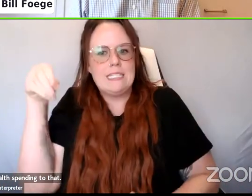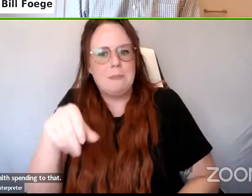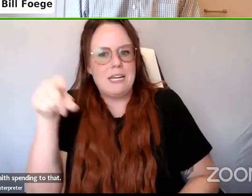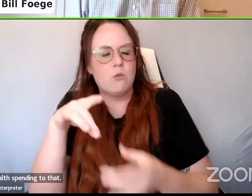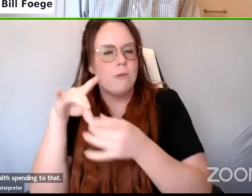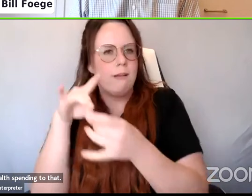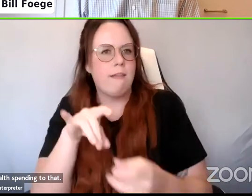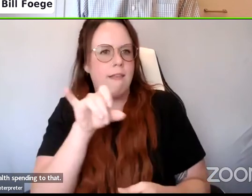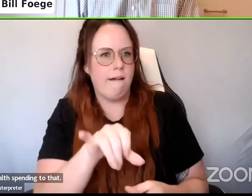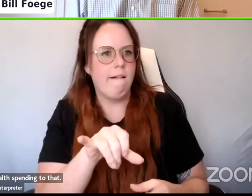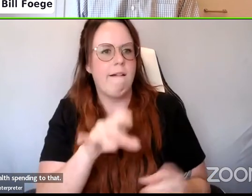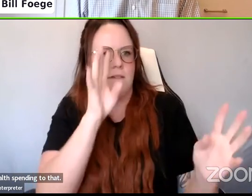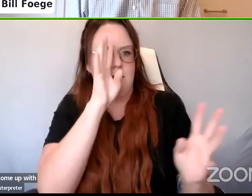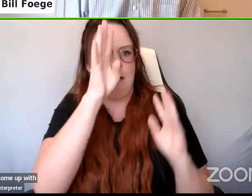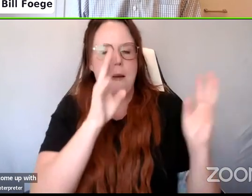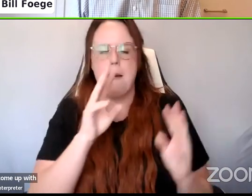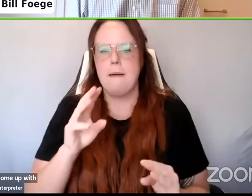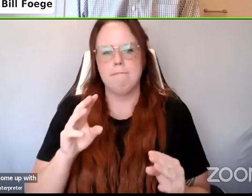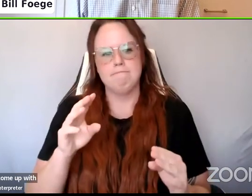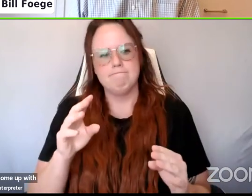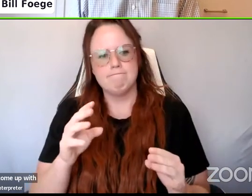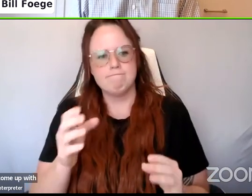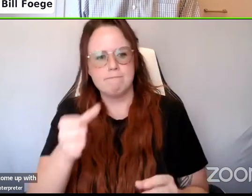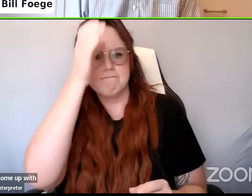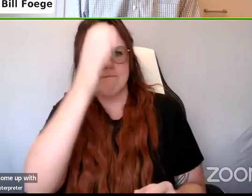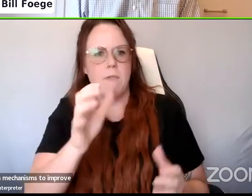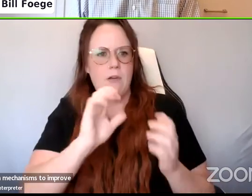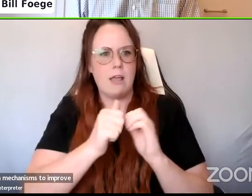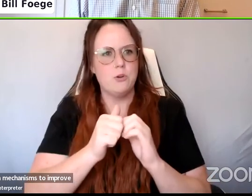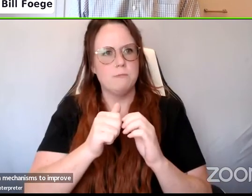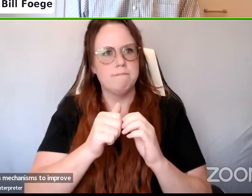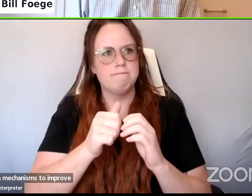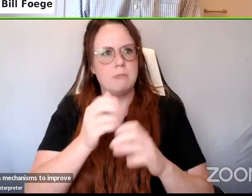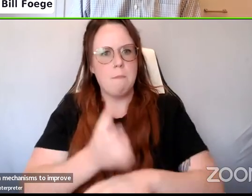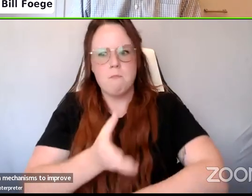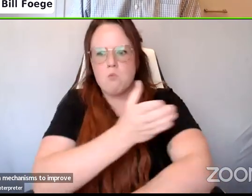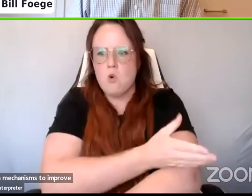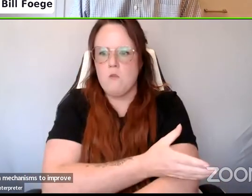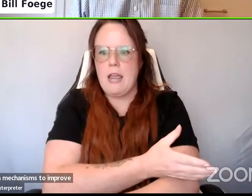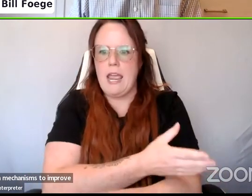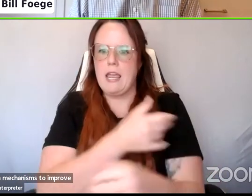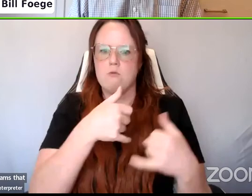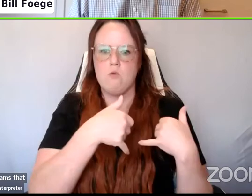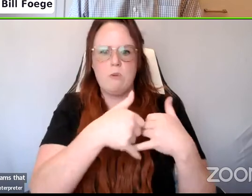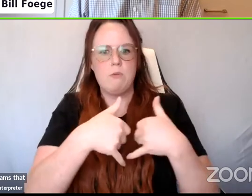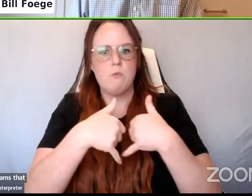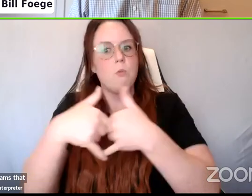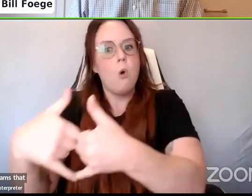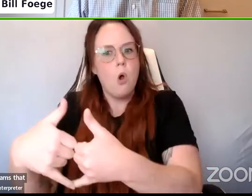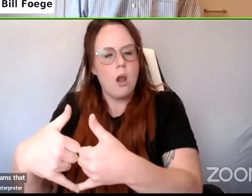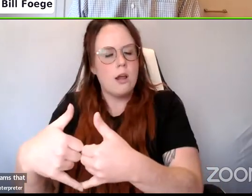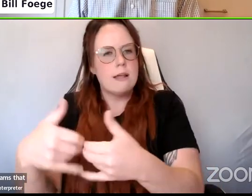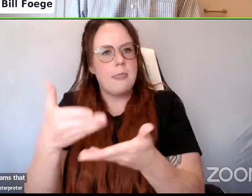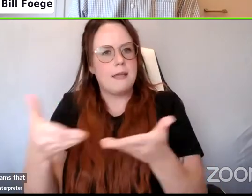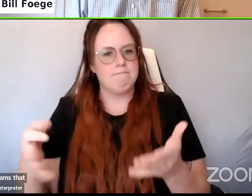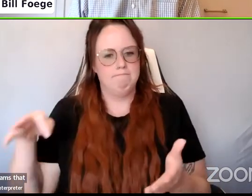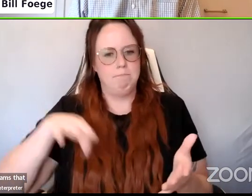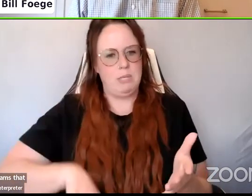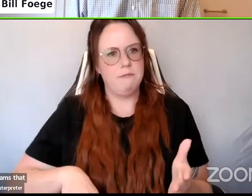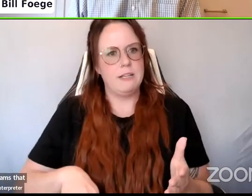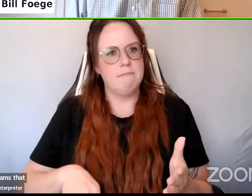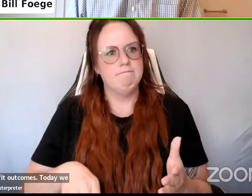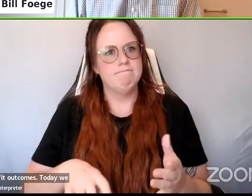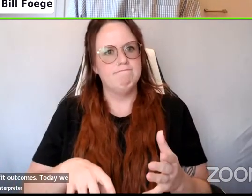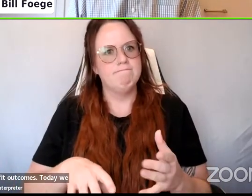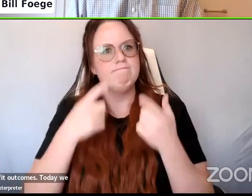mechanisms to improve and reward programs that benefit outcomes today